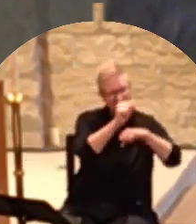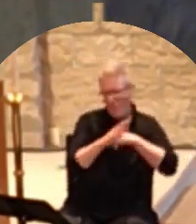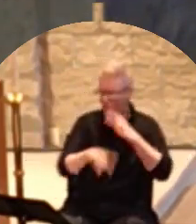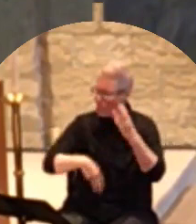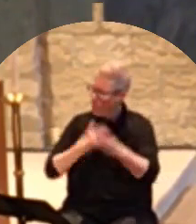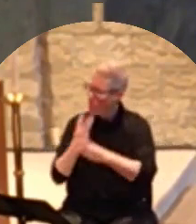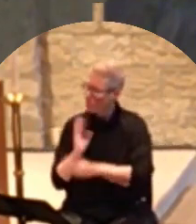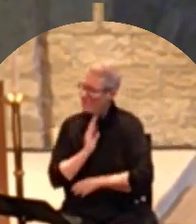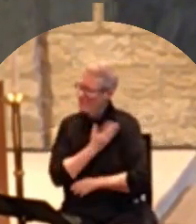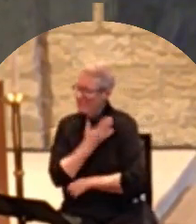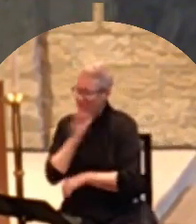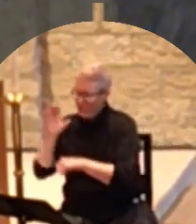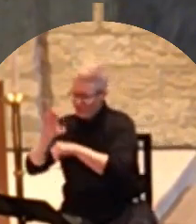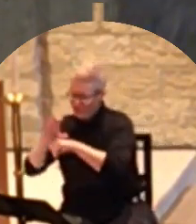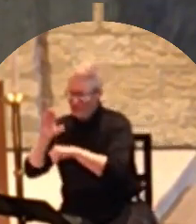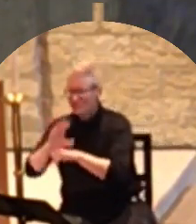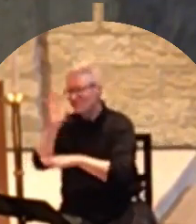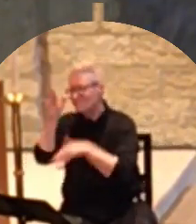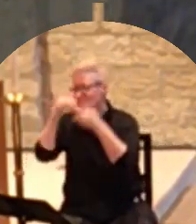Heaven's here on earth.